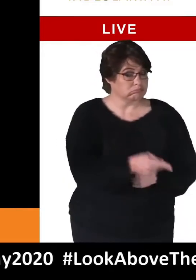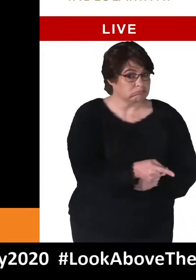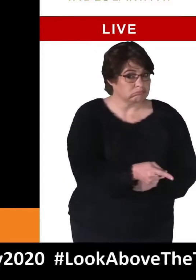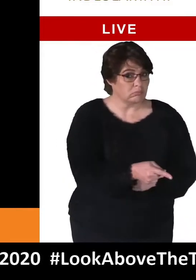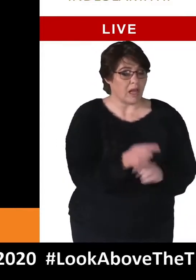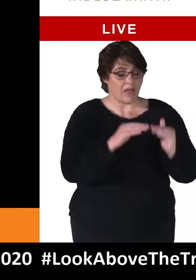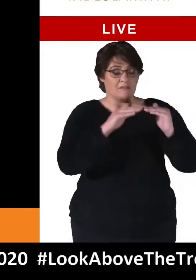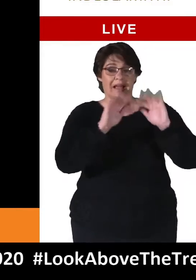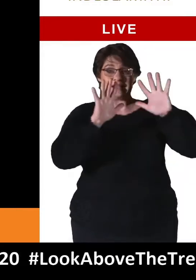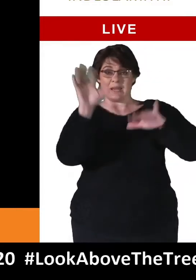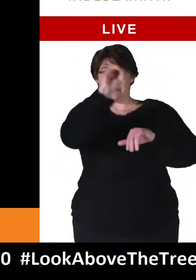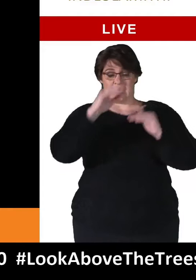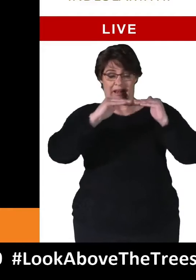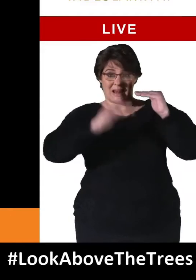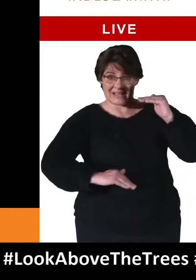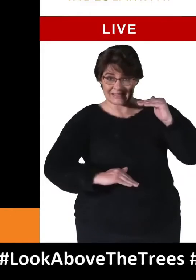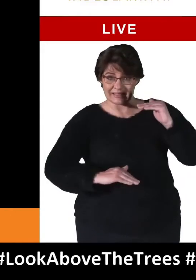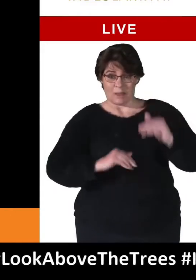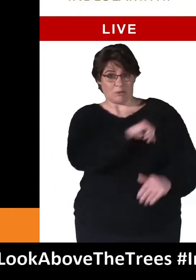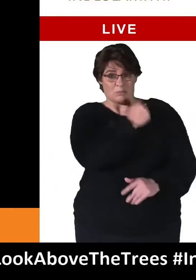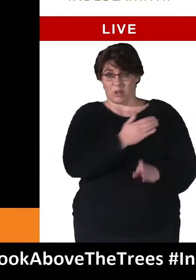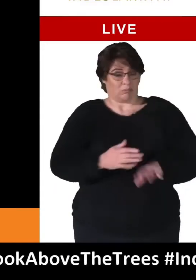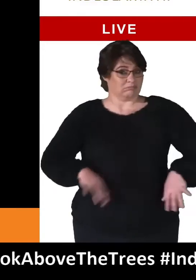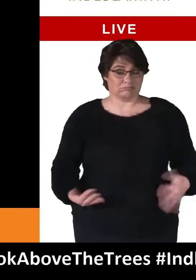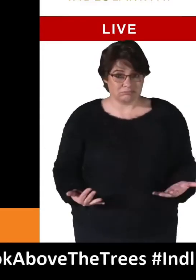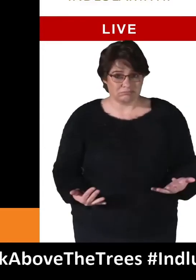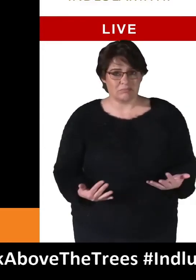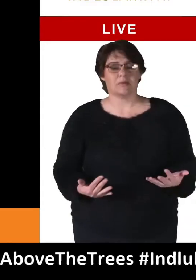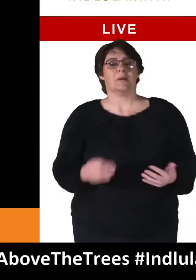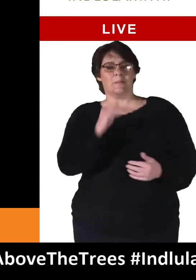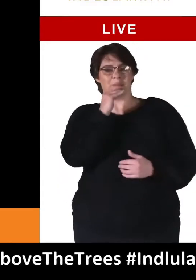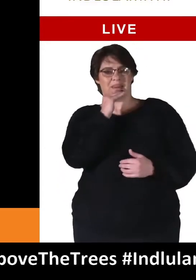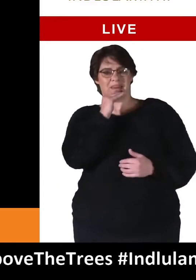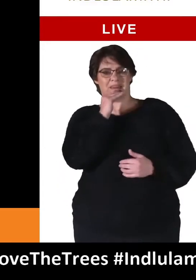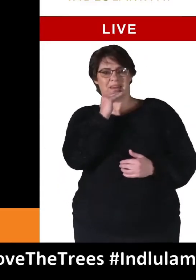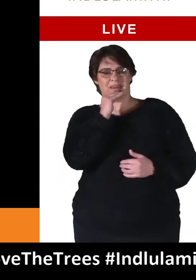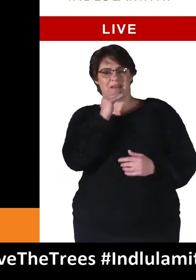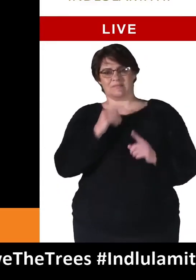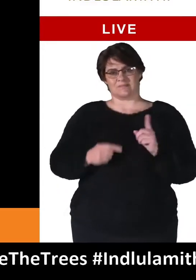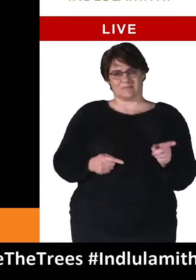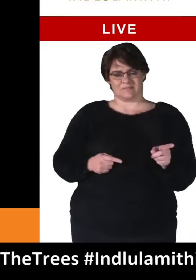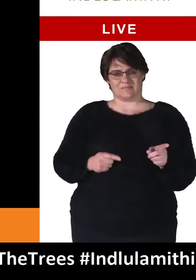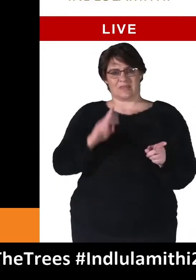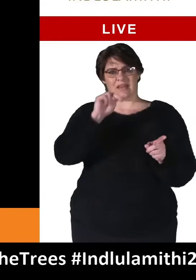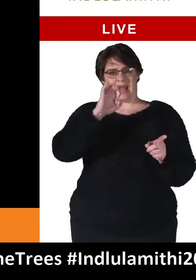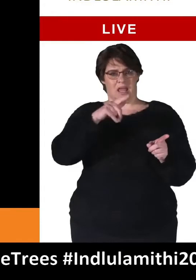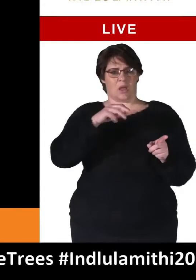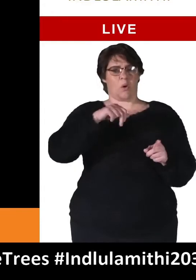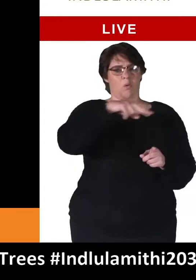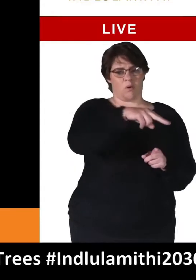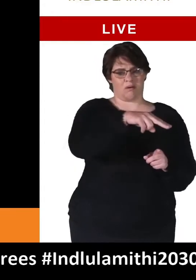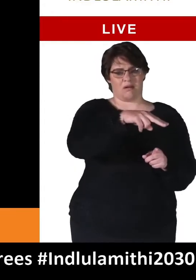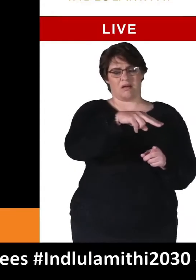under 10% of our municipalities are dysfunctional, we would be in the Nailiwak scenario, the